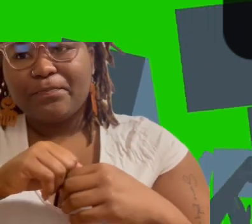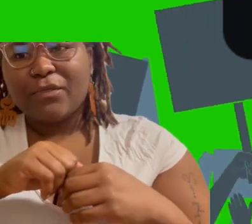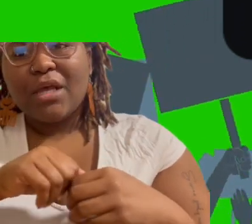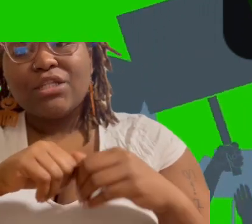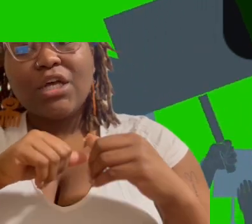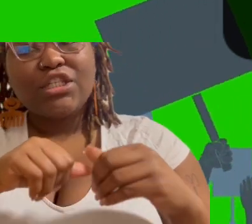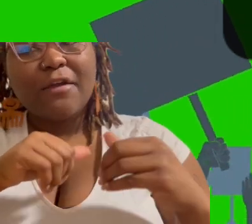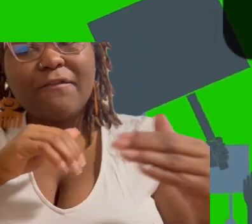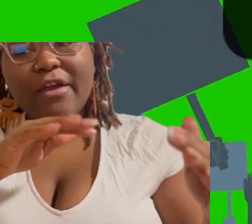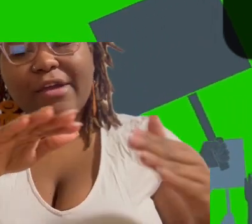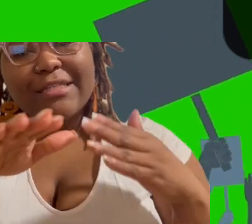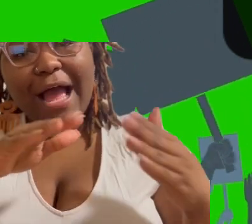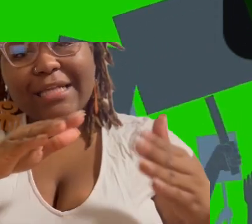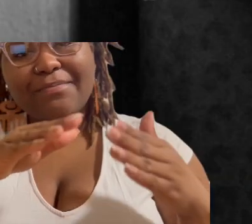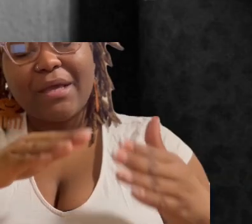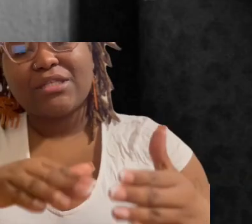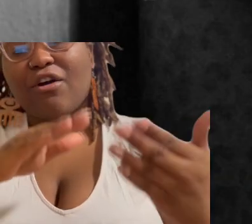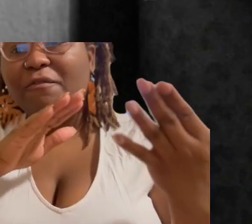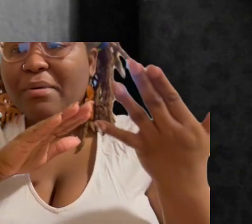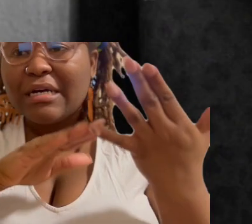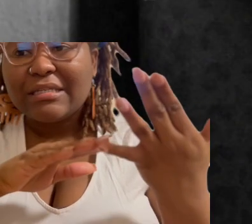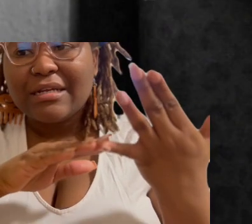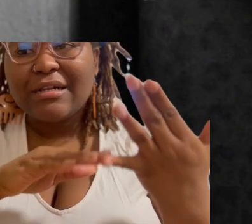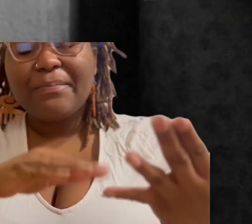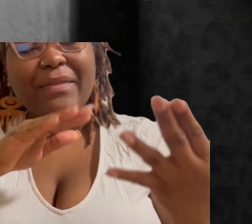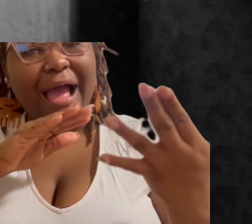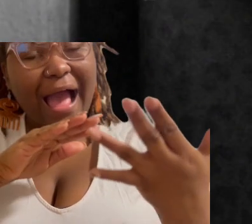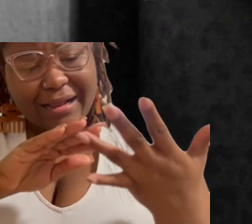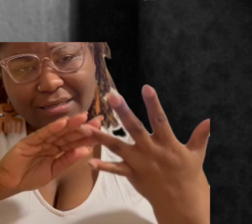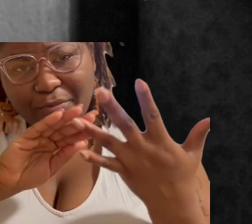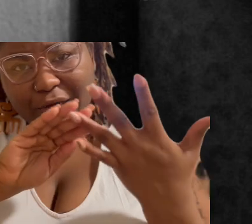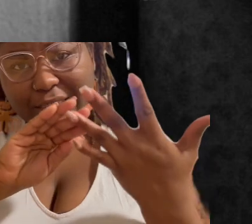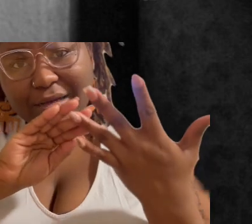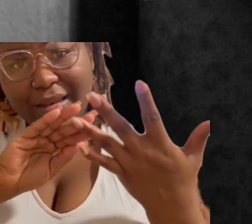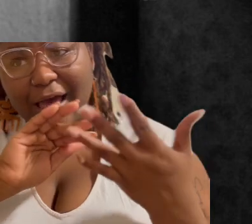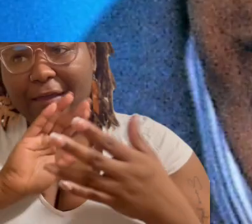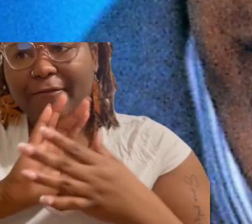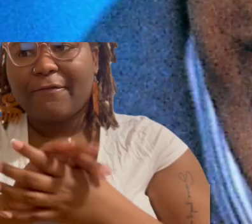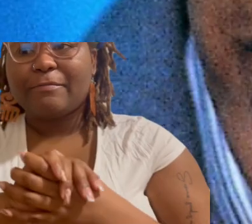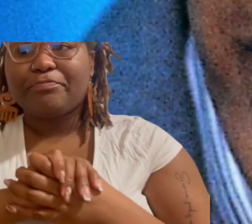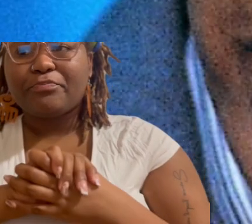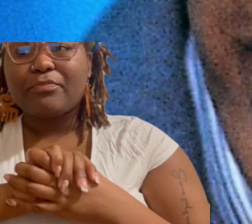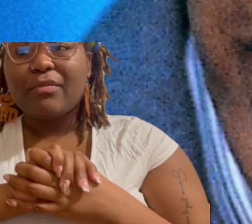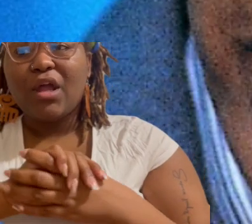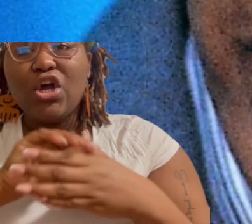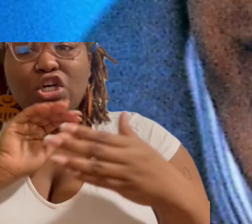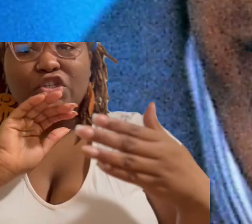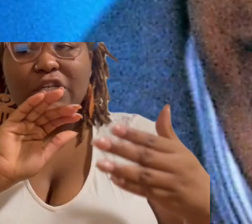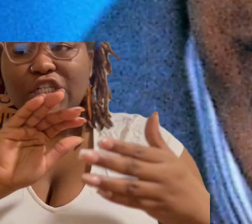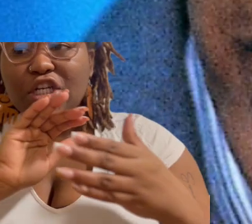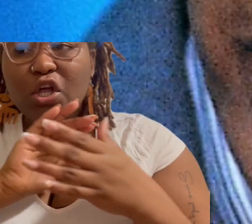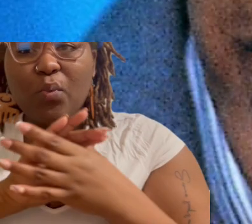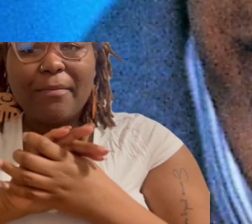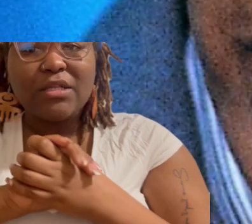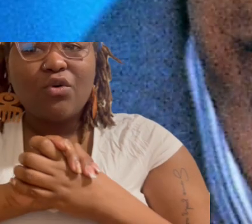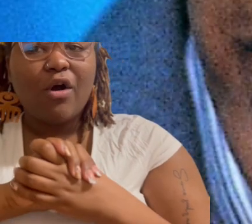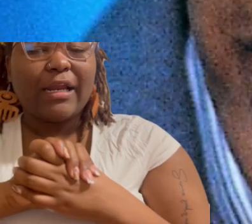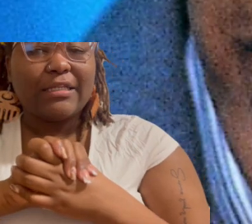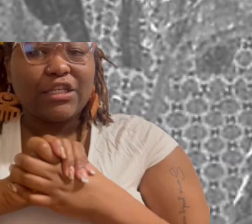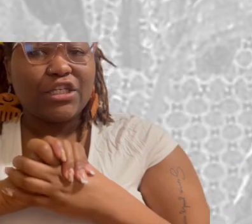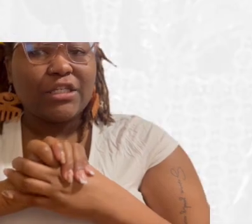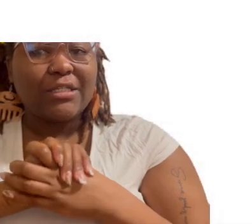struggles, touching various aspects of personal and political life. Traditional